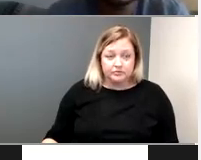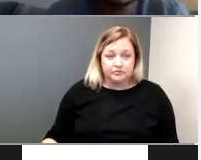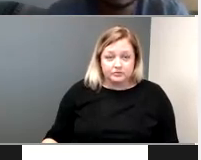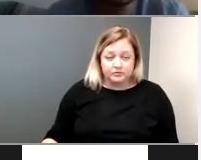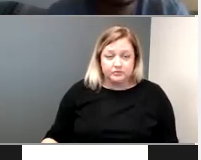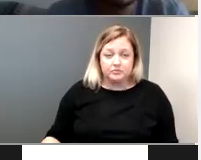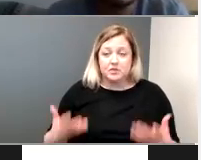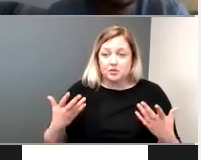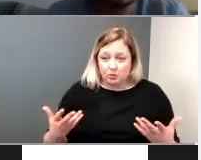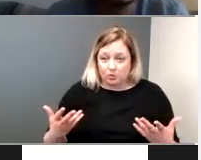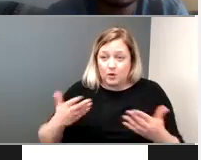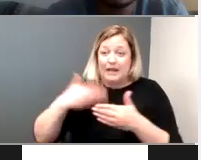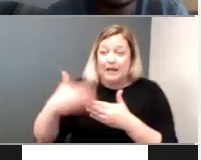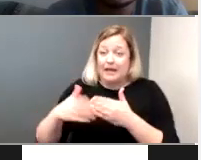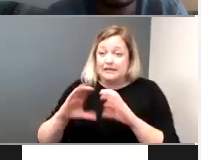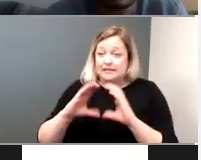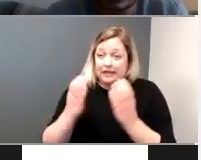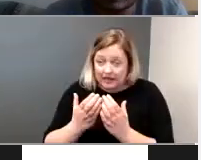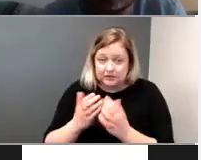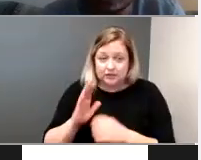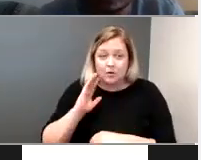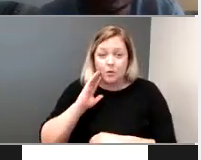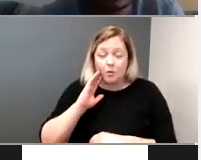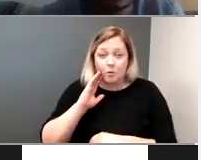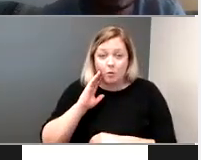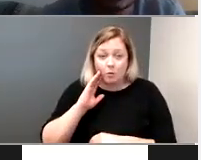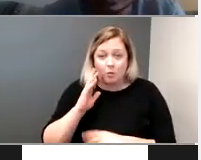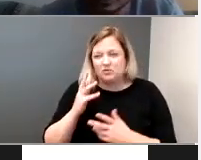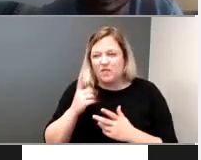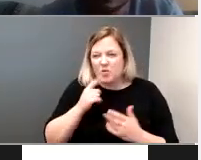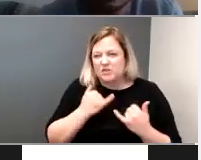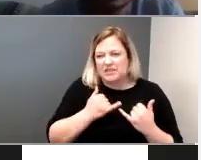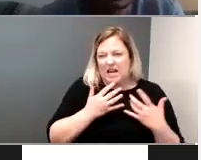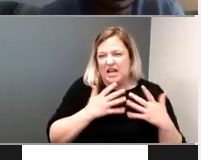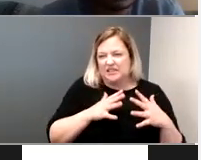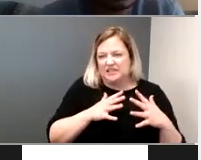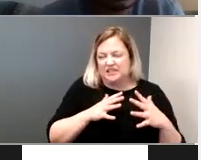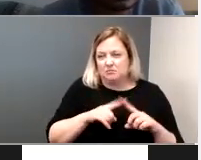So next class we are going to, so that's it for today, but do hold on for a second.